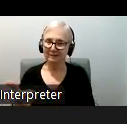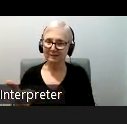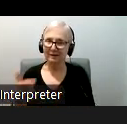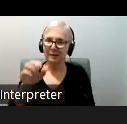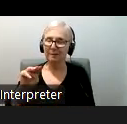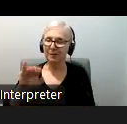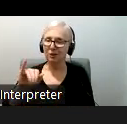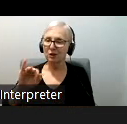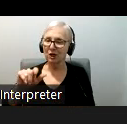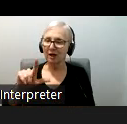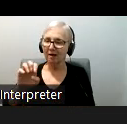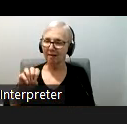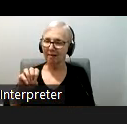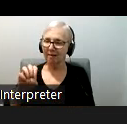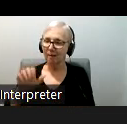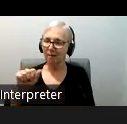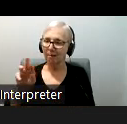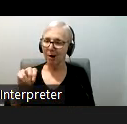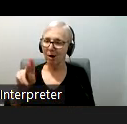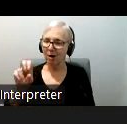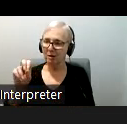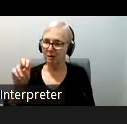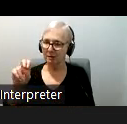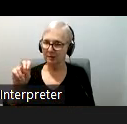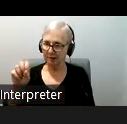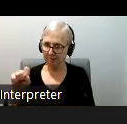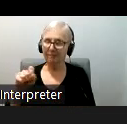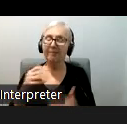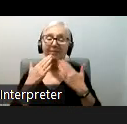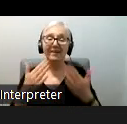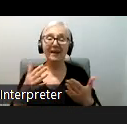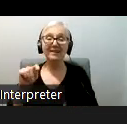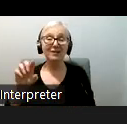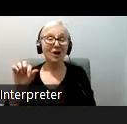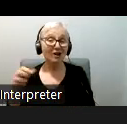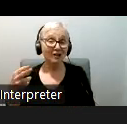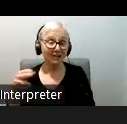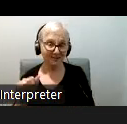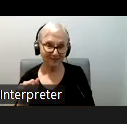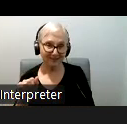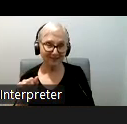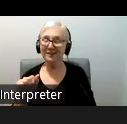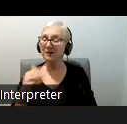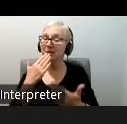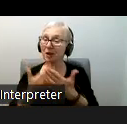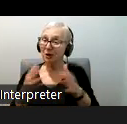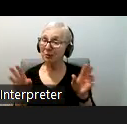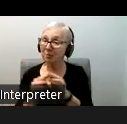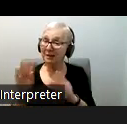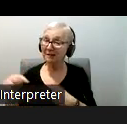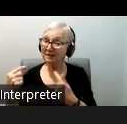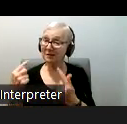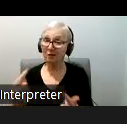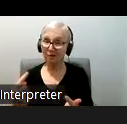Michelle Barnes for our commissioner briefing. Thanks, Tasha. Thank you. Yeah, it's been a good meeting so far. So